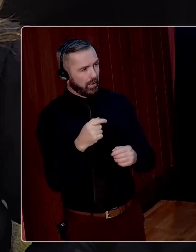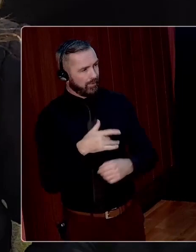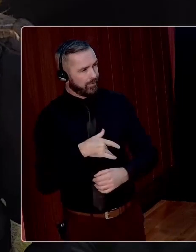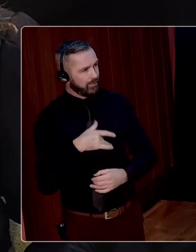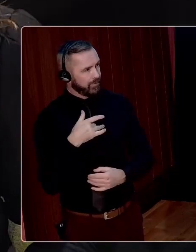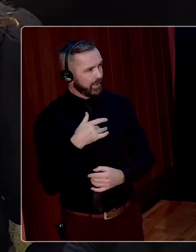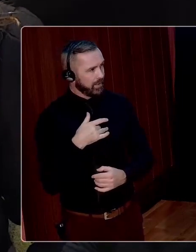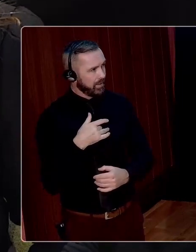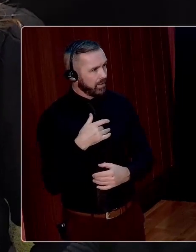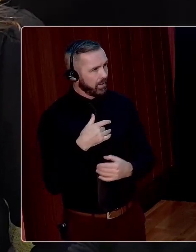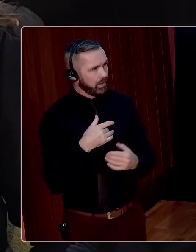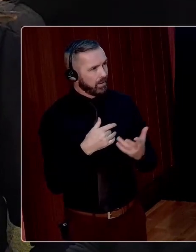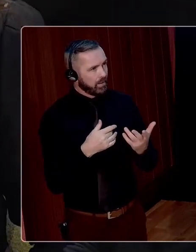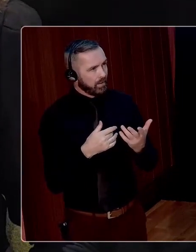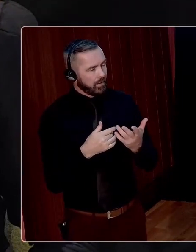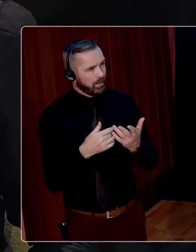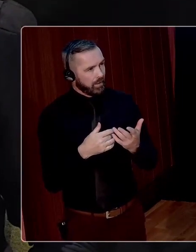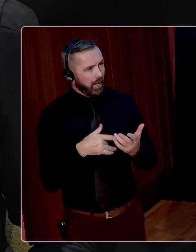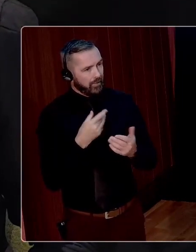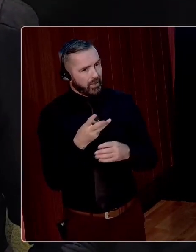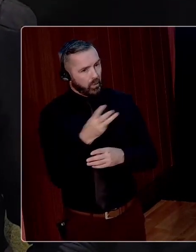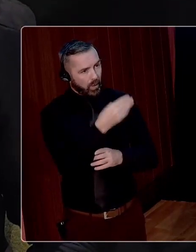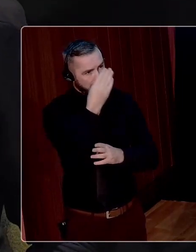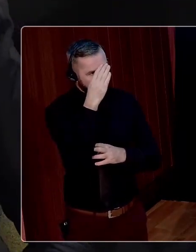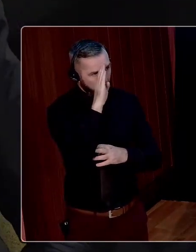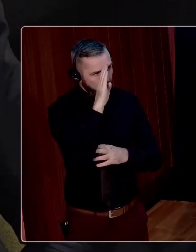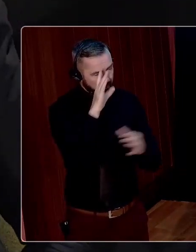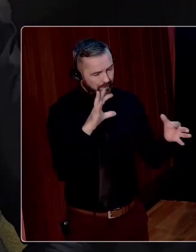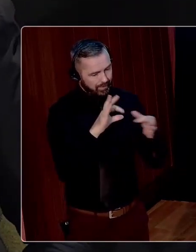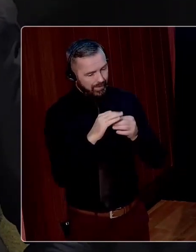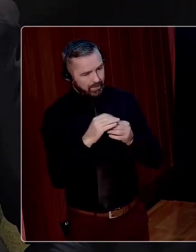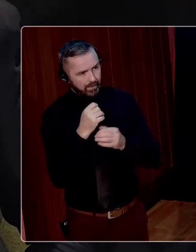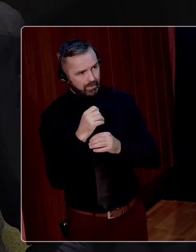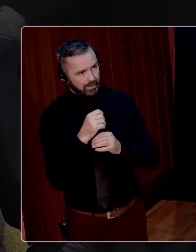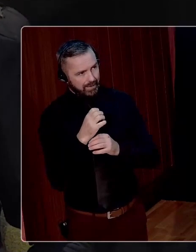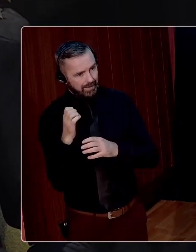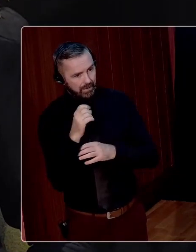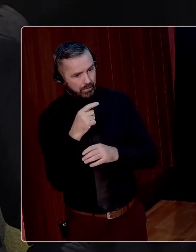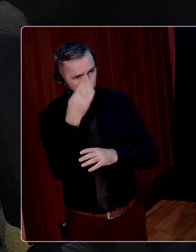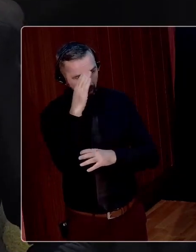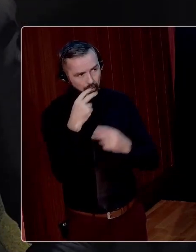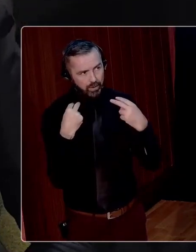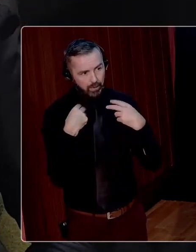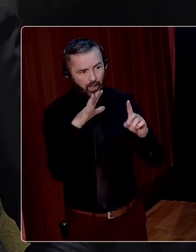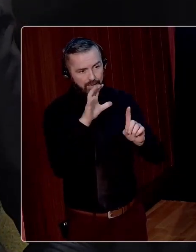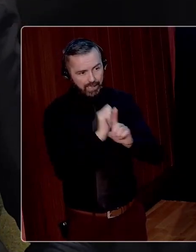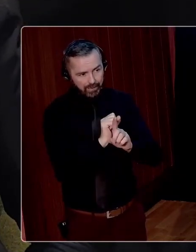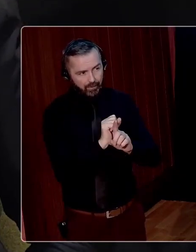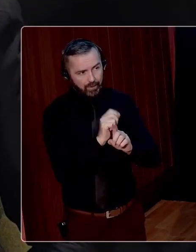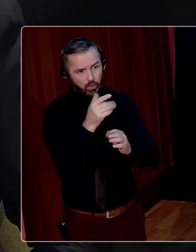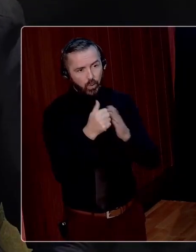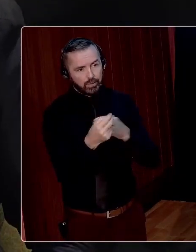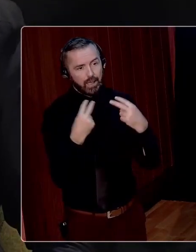feel one imagines with the west of Ireland and is Irish language, or was identified as the language of the poor.